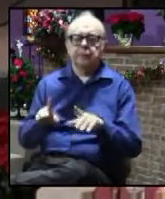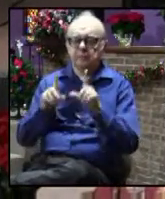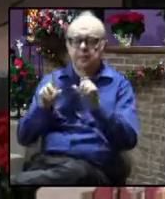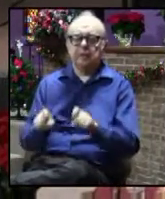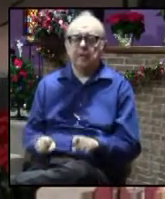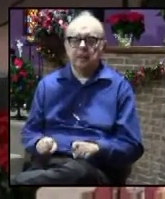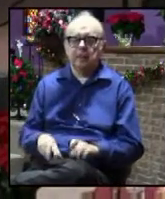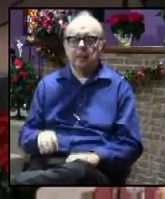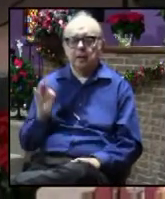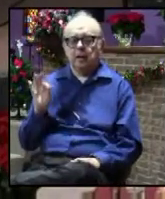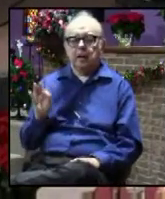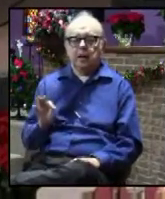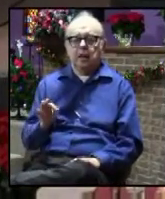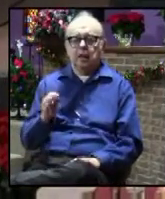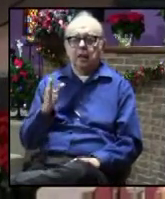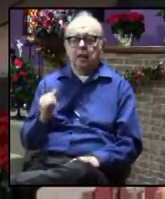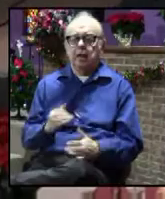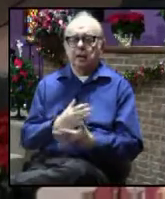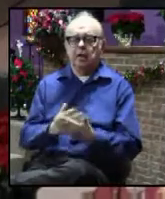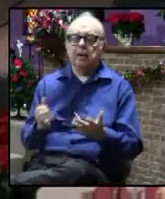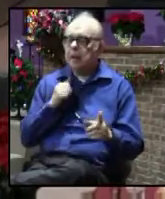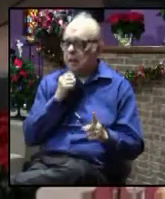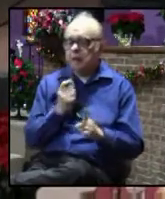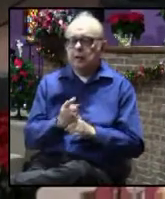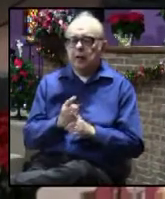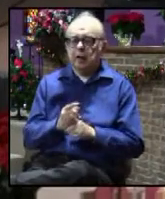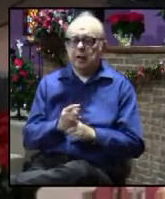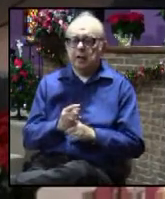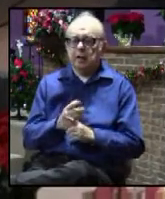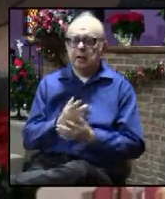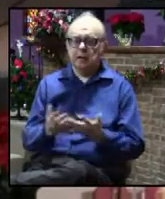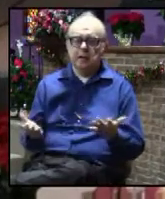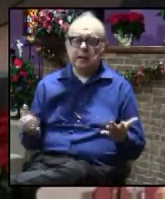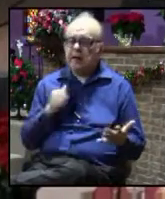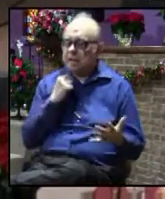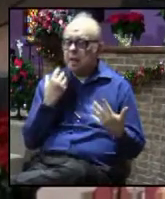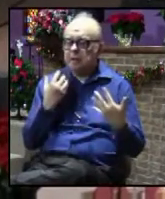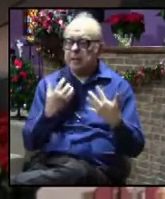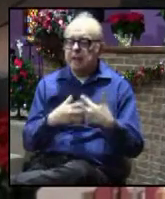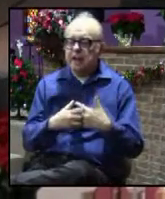We need to find this out because something's not right, because something got out of rhythm.